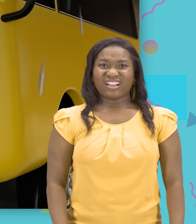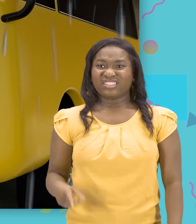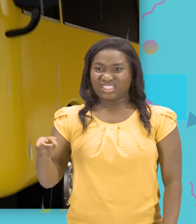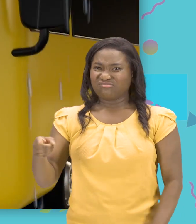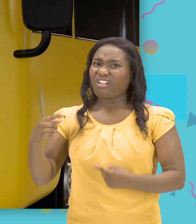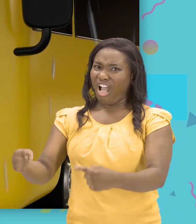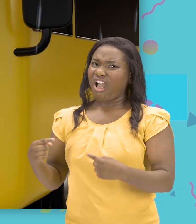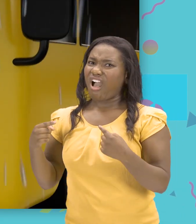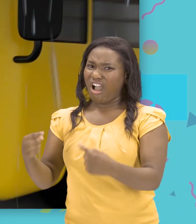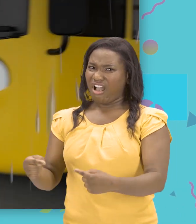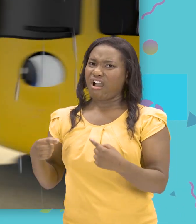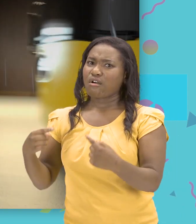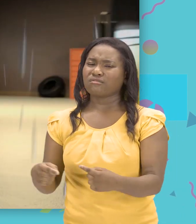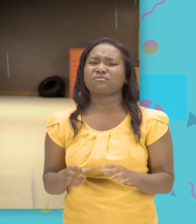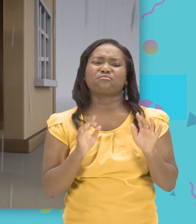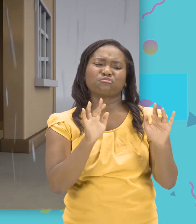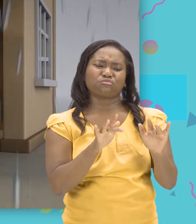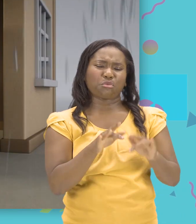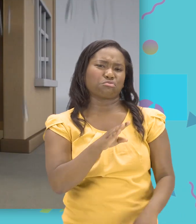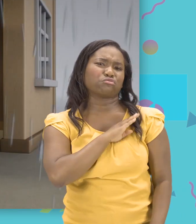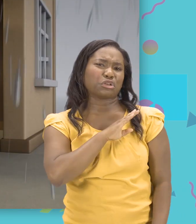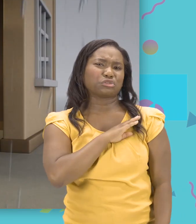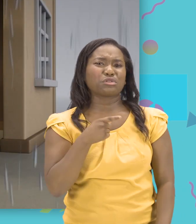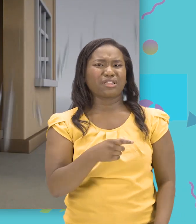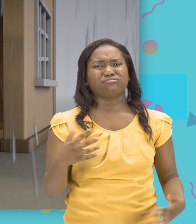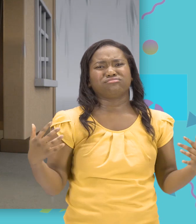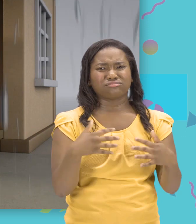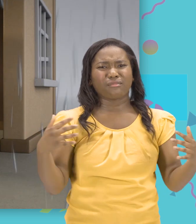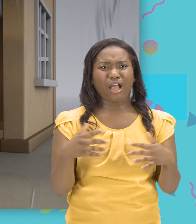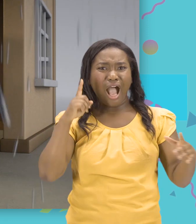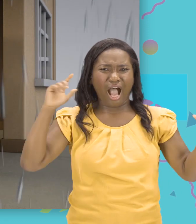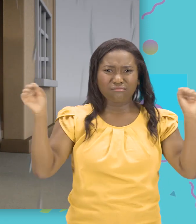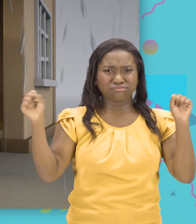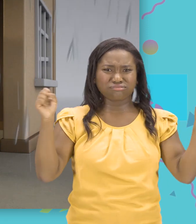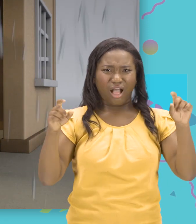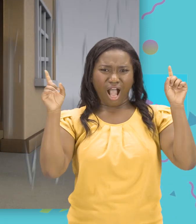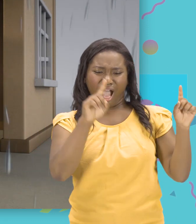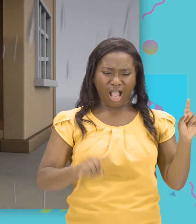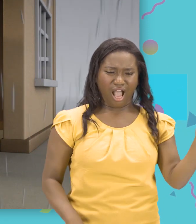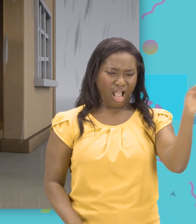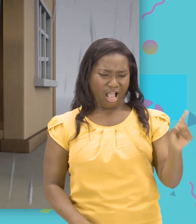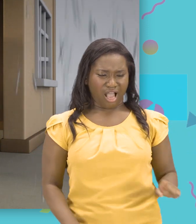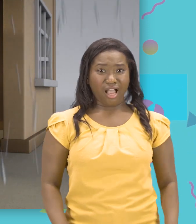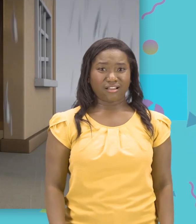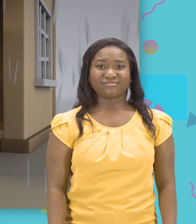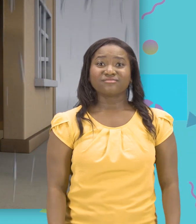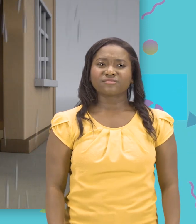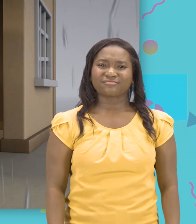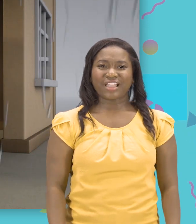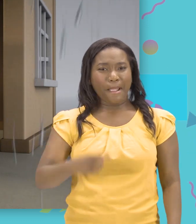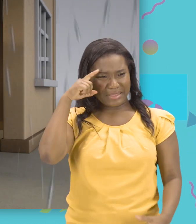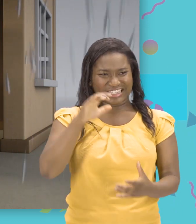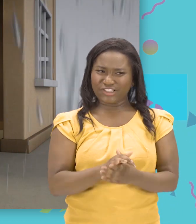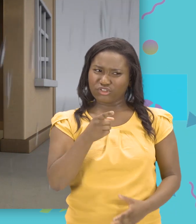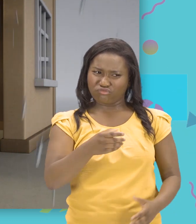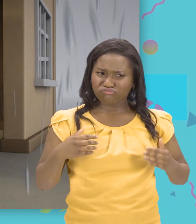really struggling. Poor Buster. He is so scared of the thunder and lightning, isn't he? You can